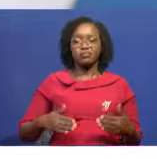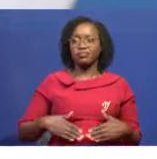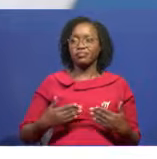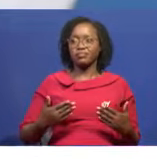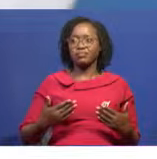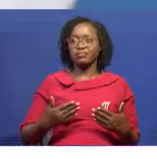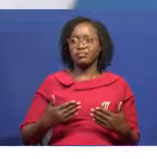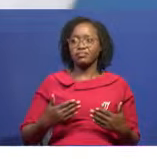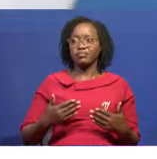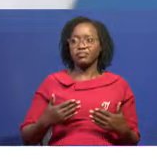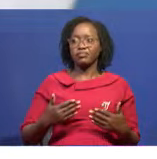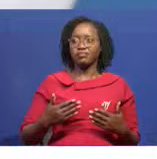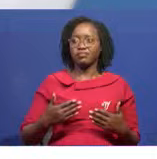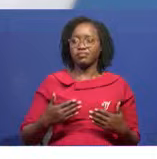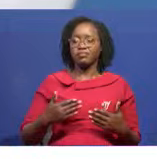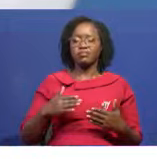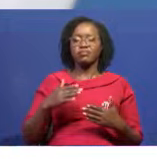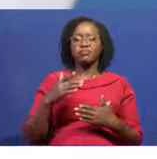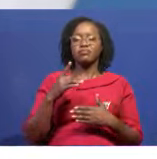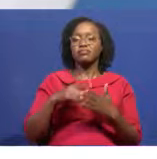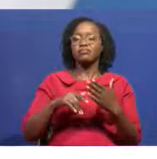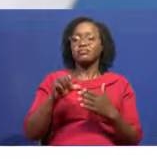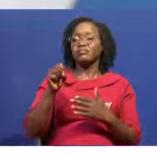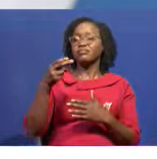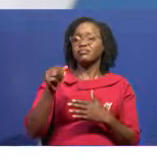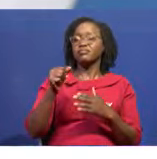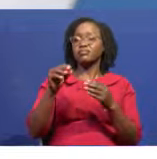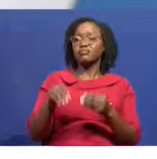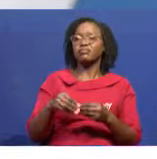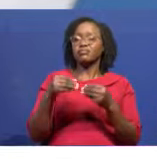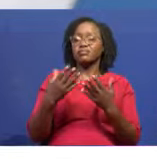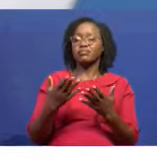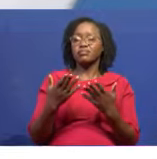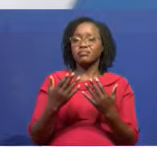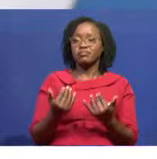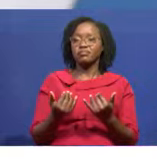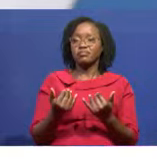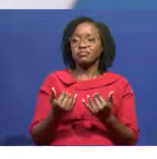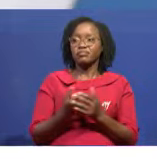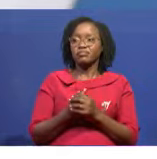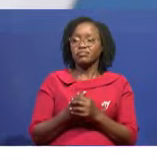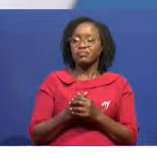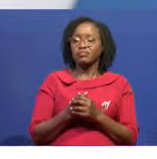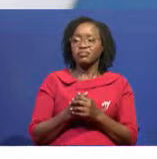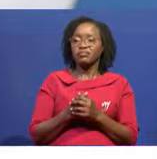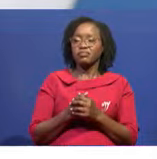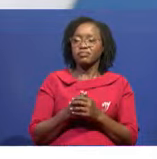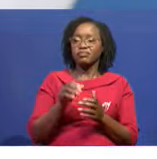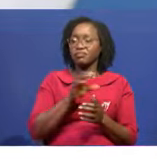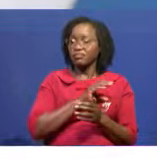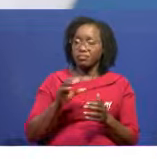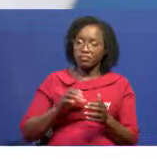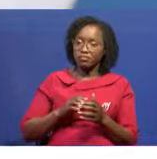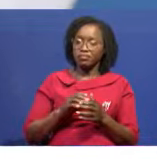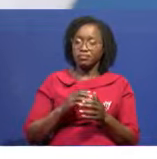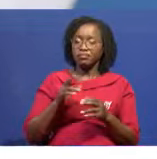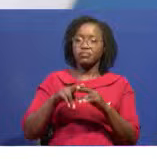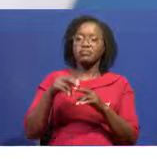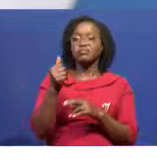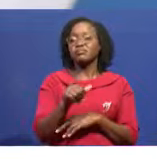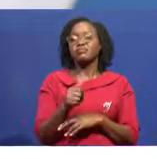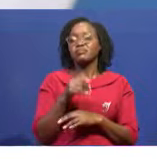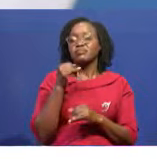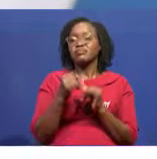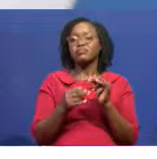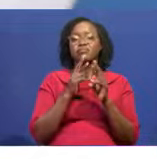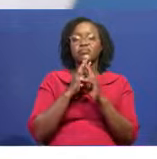at the end of the day with what SHA provides. So for now, I can't give you our view as a commission because we have not sat down to